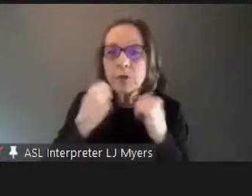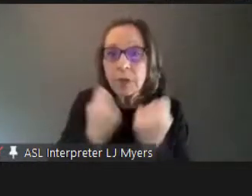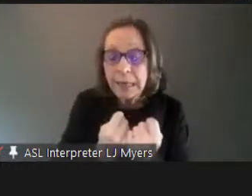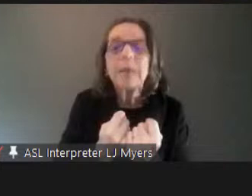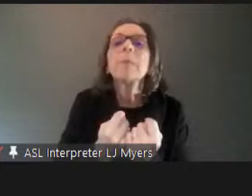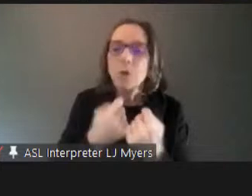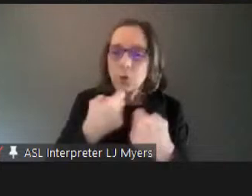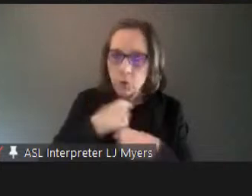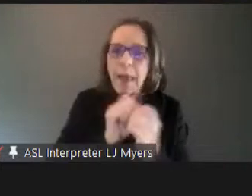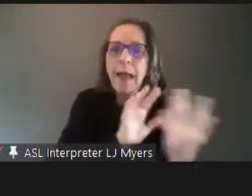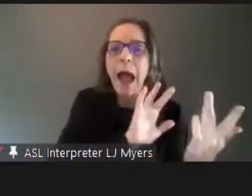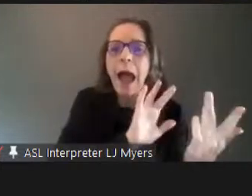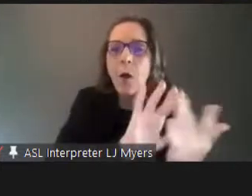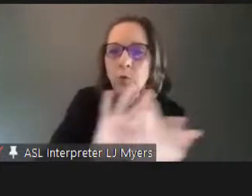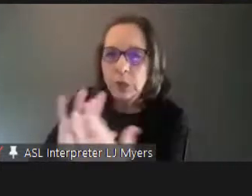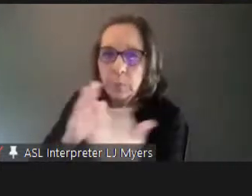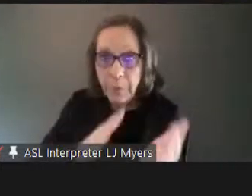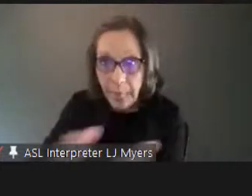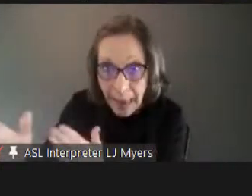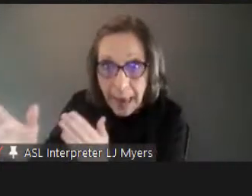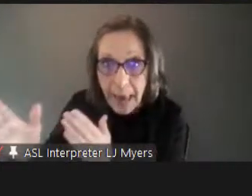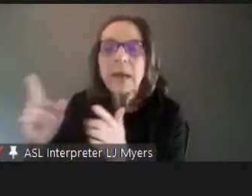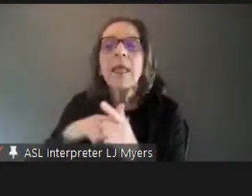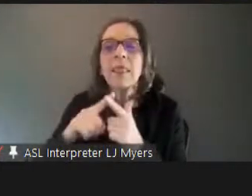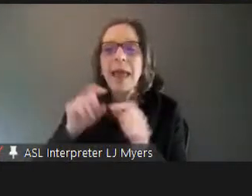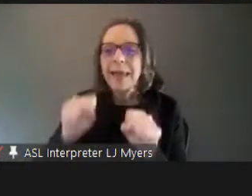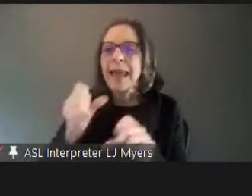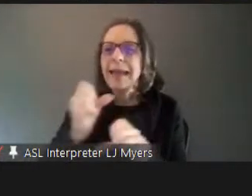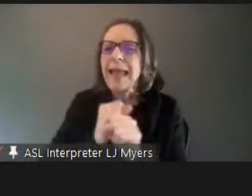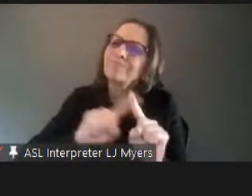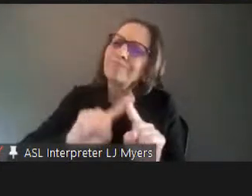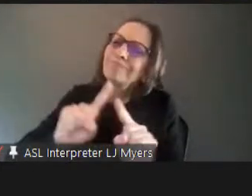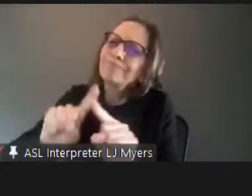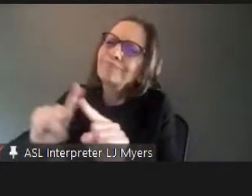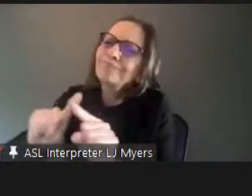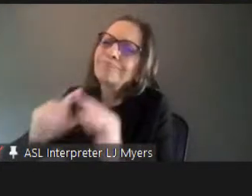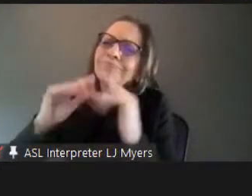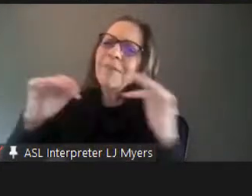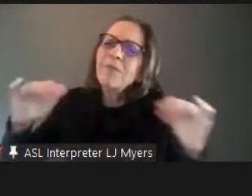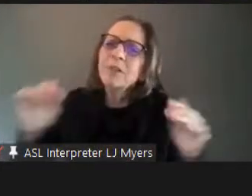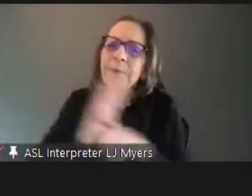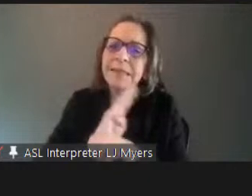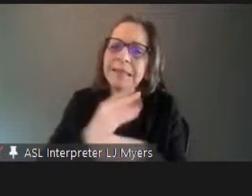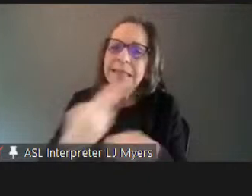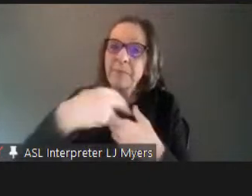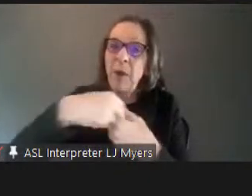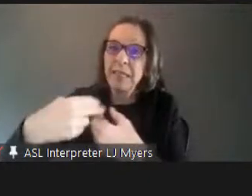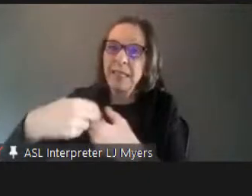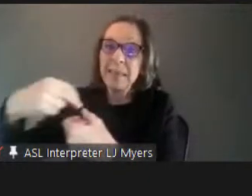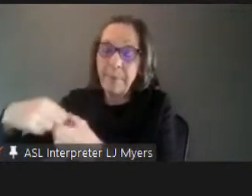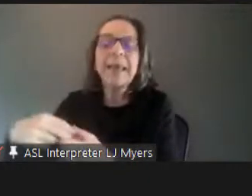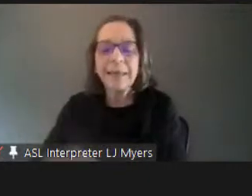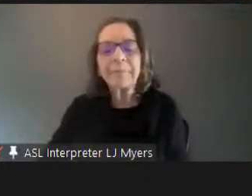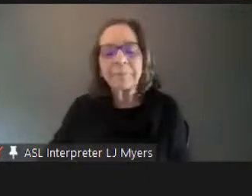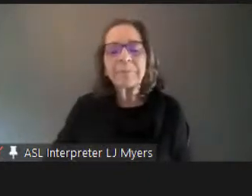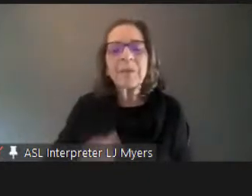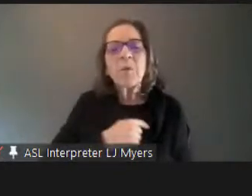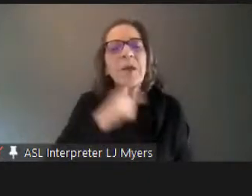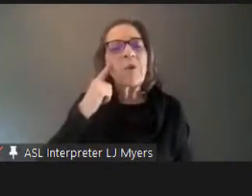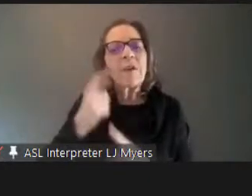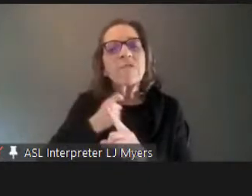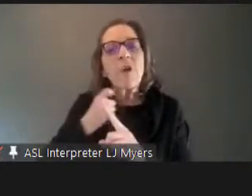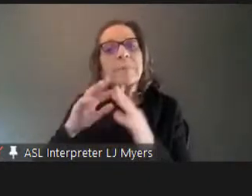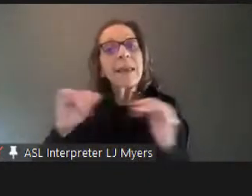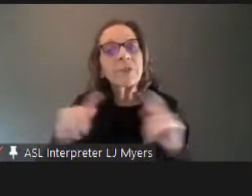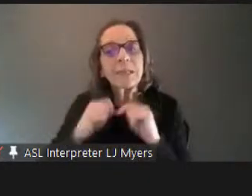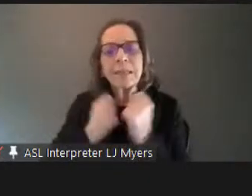an outreach plan so that we can get a diverse set of businesses participating. And especially what we heard from our diversity team is they're really